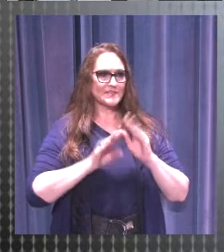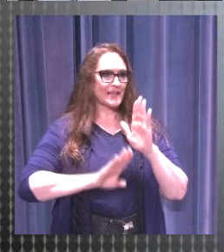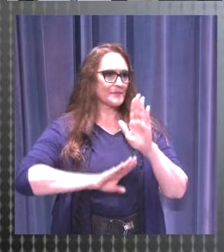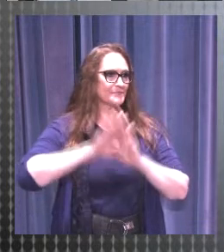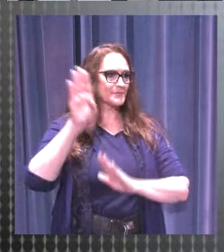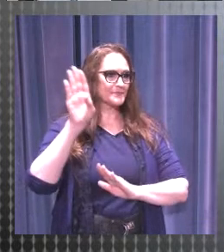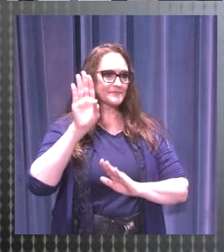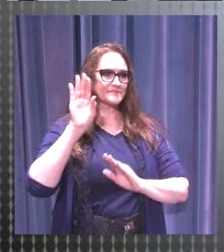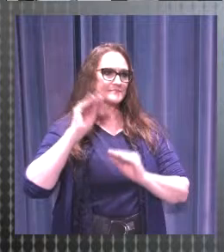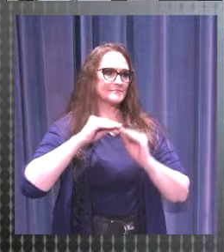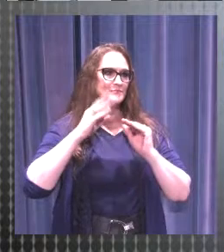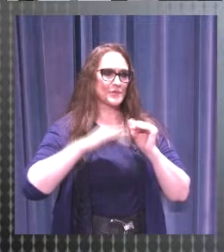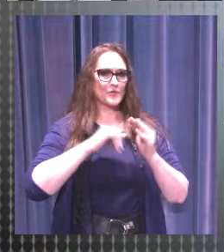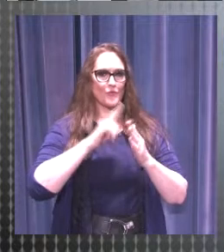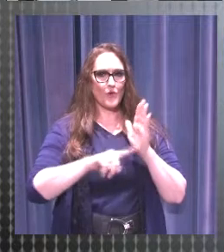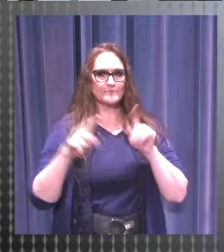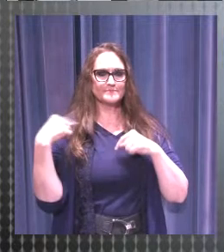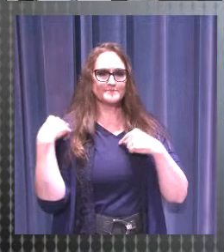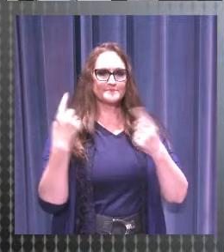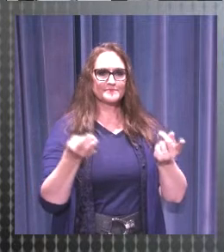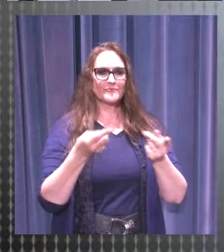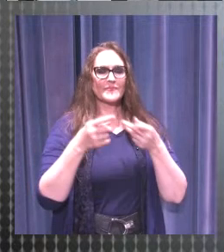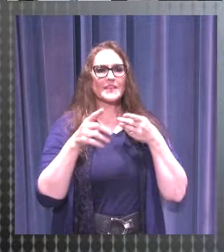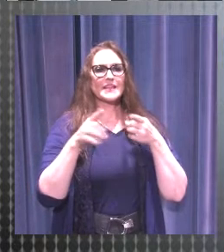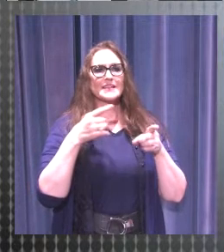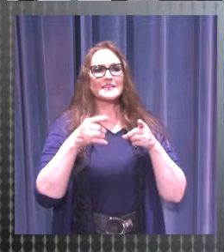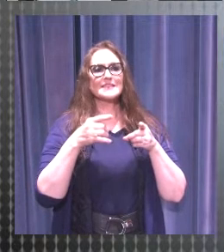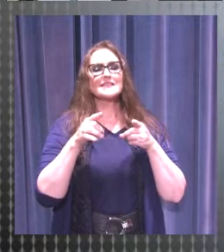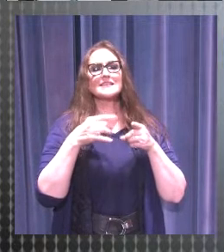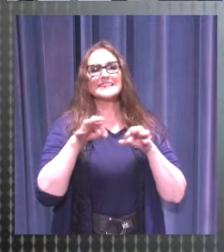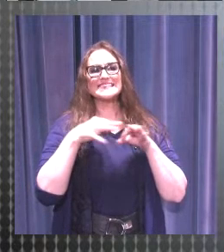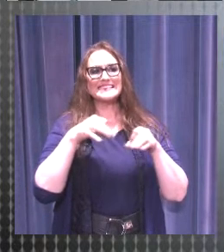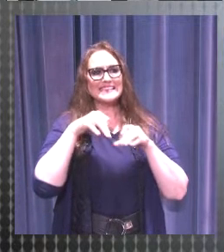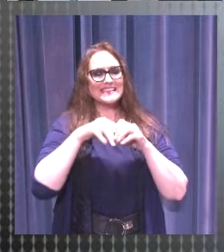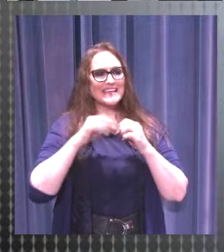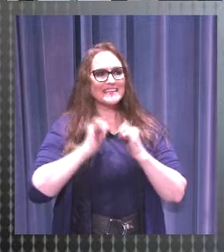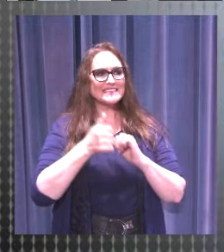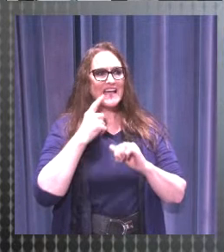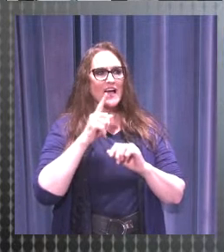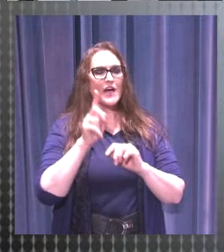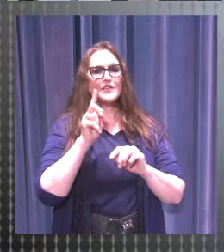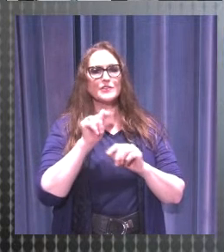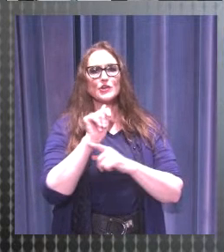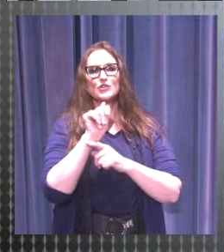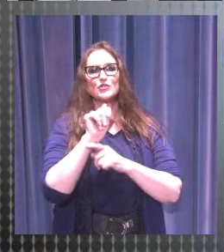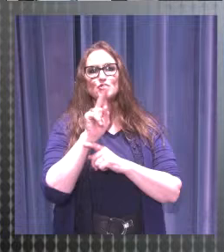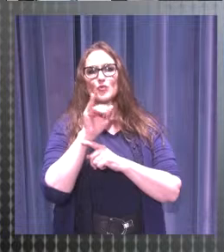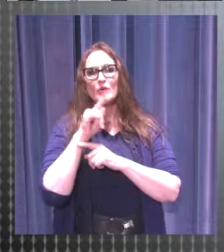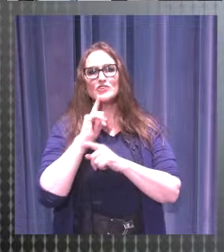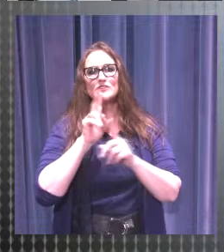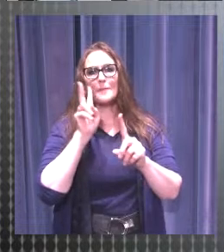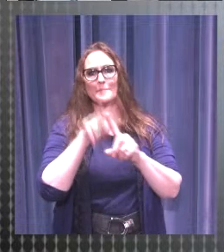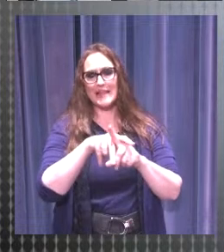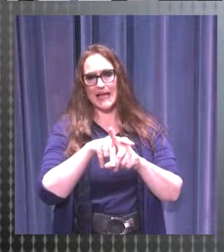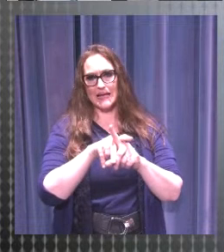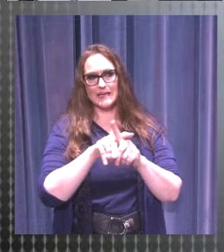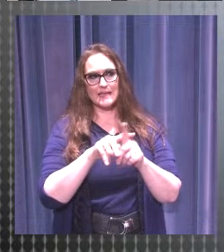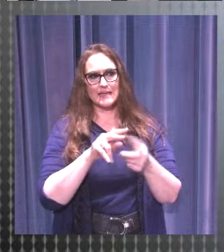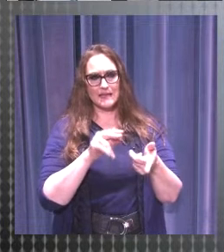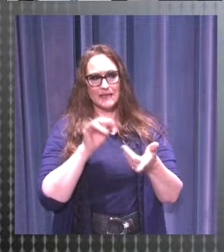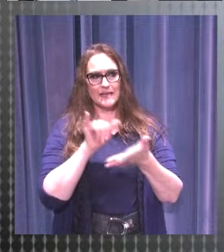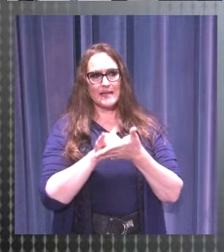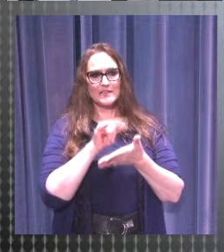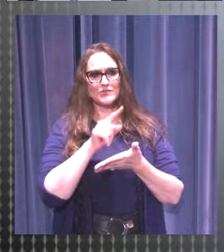been. The details of how this tuition is to be applied is